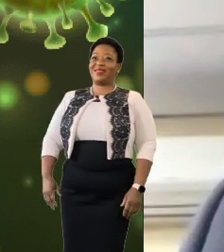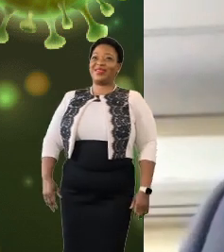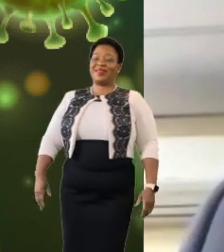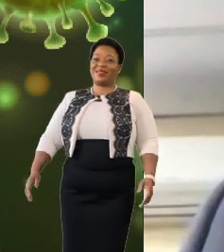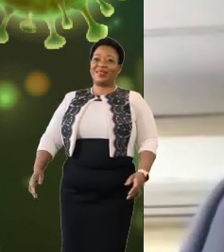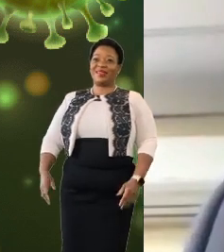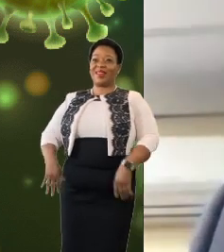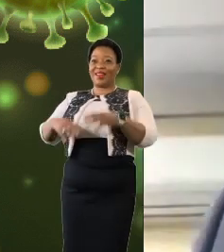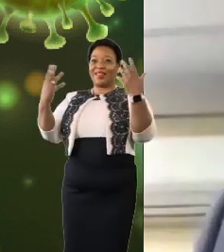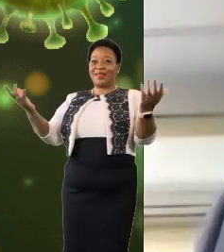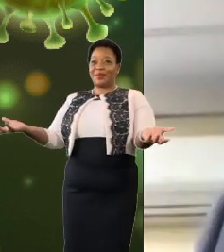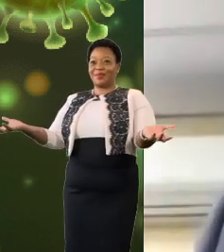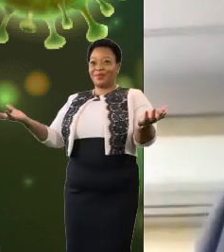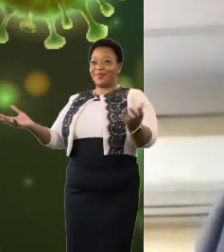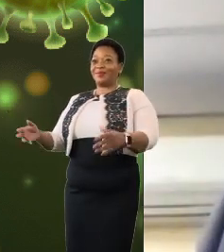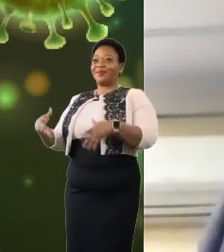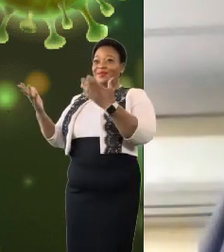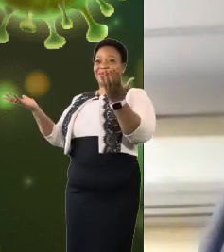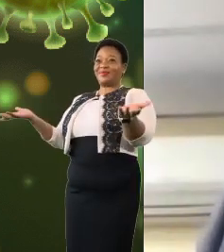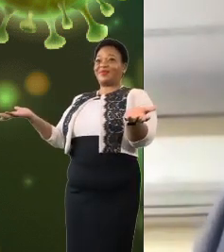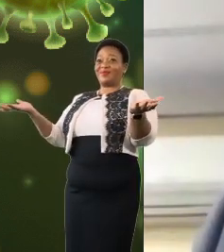Do I get a note as a confirmation?